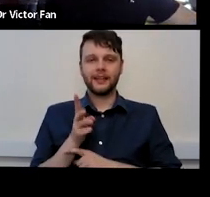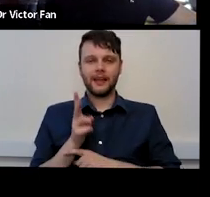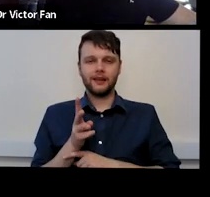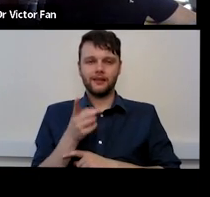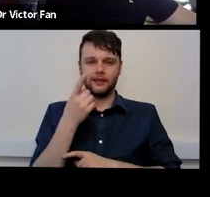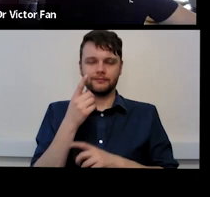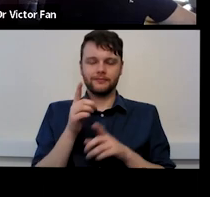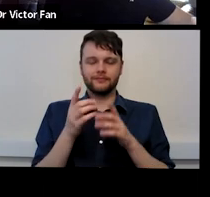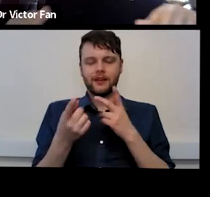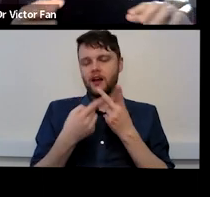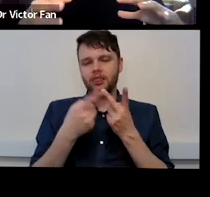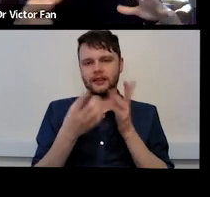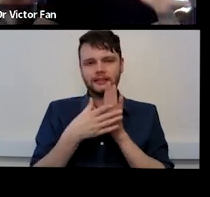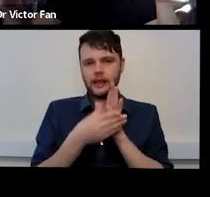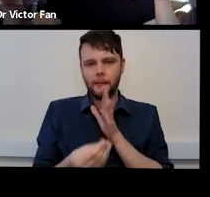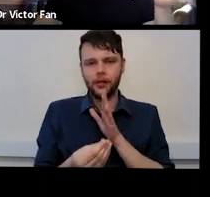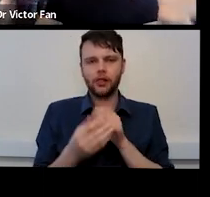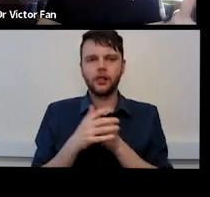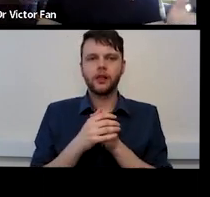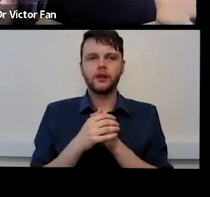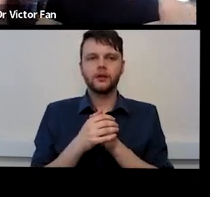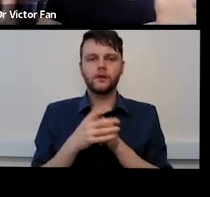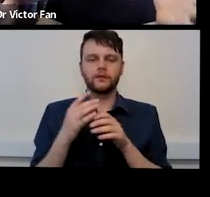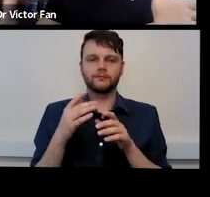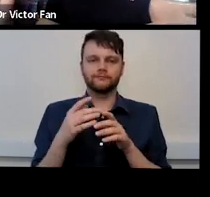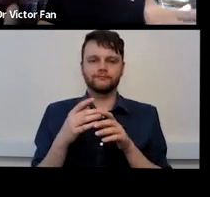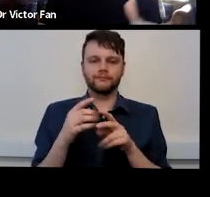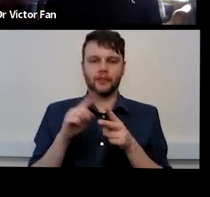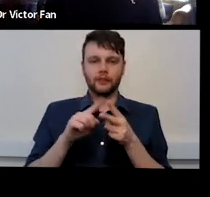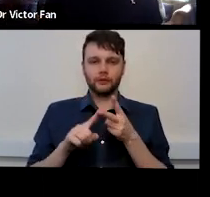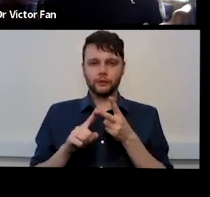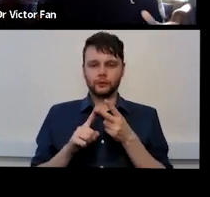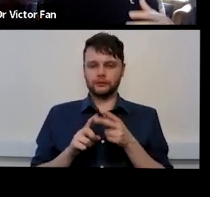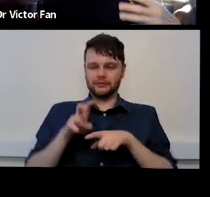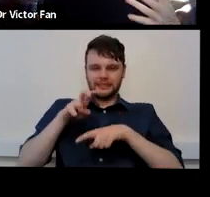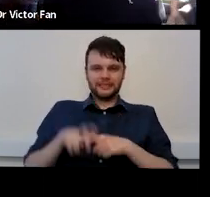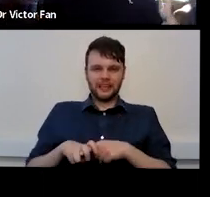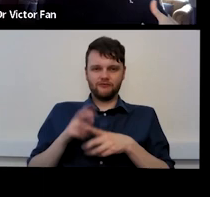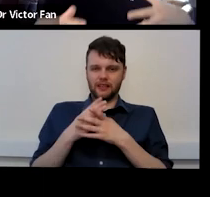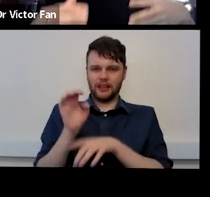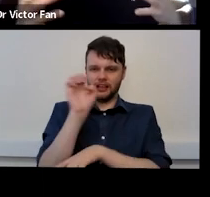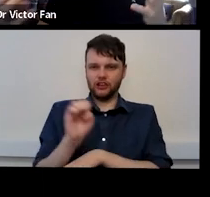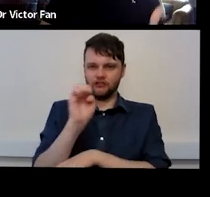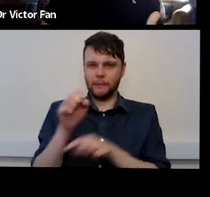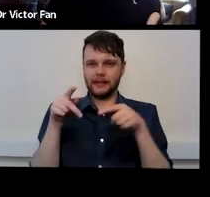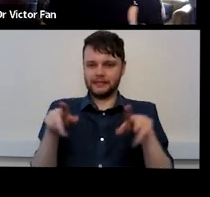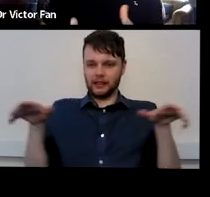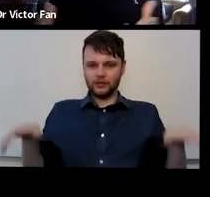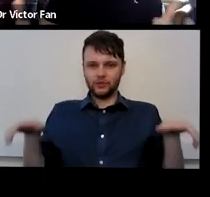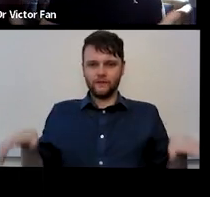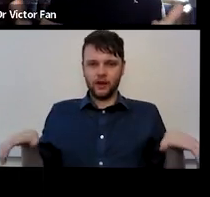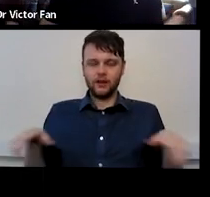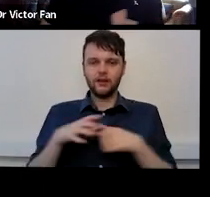another example of the couple sitting in a very European styled sofa in front of a